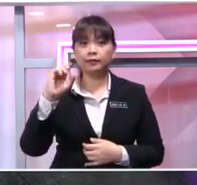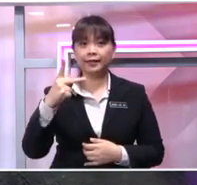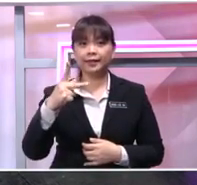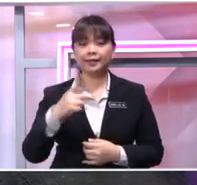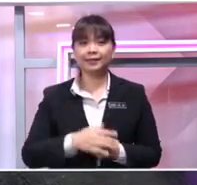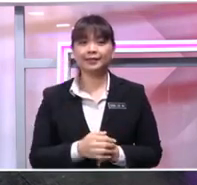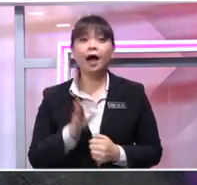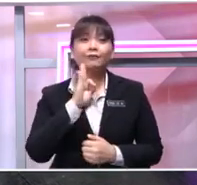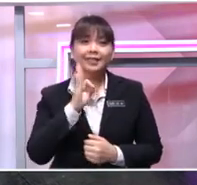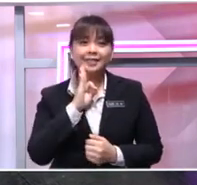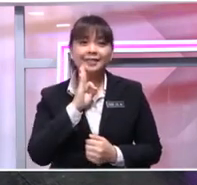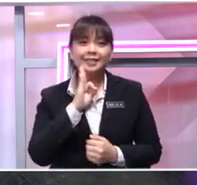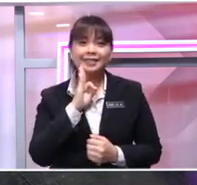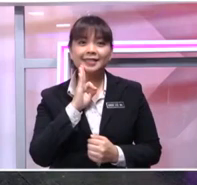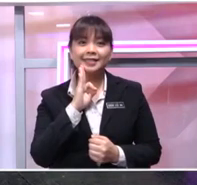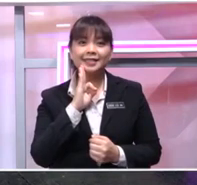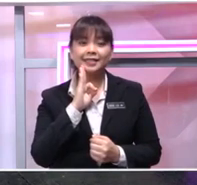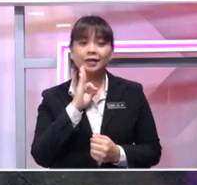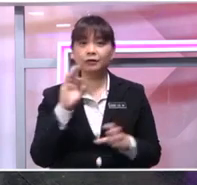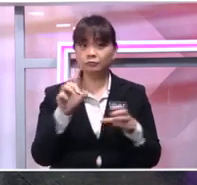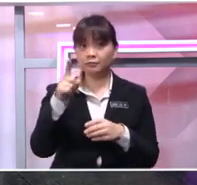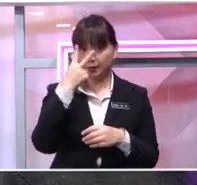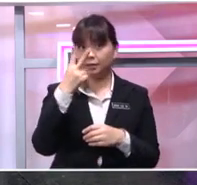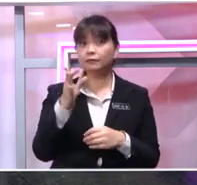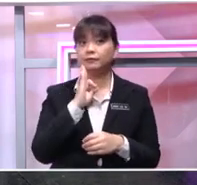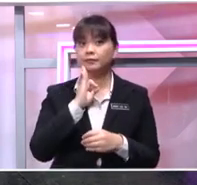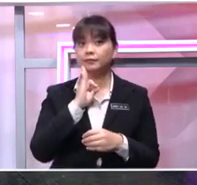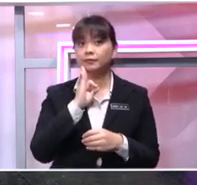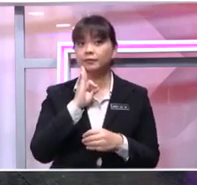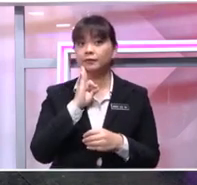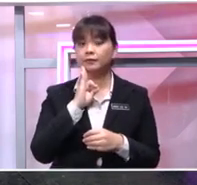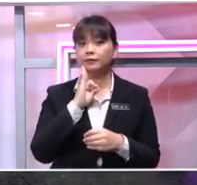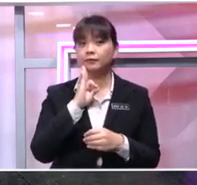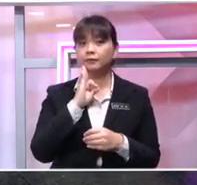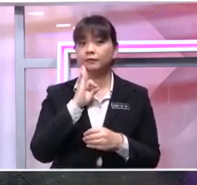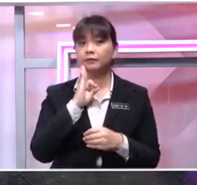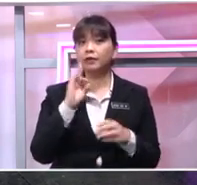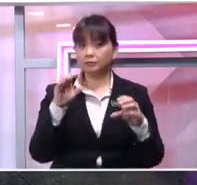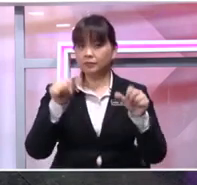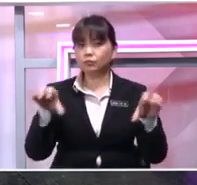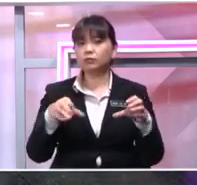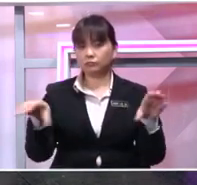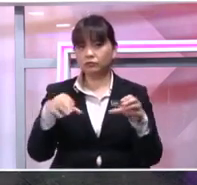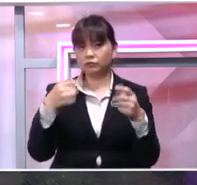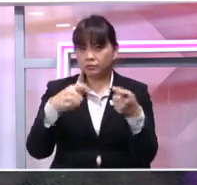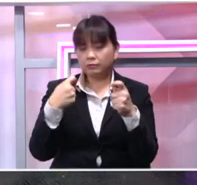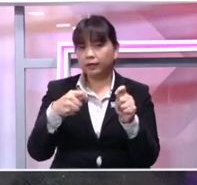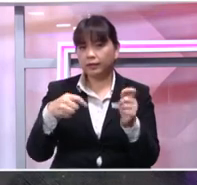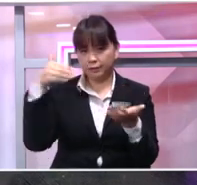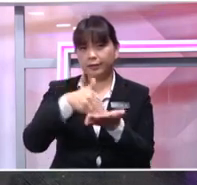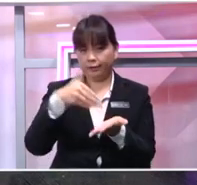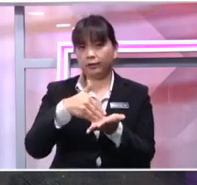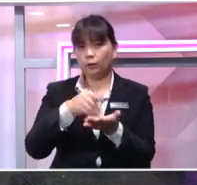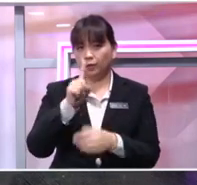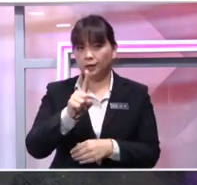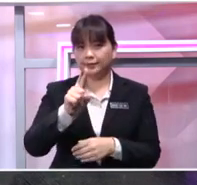Okay. Fazrina, is it? Did you see Fazrina or someone? I think I see Fazrina. Okay, maybe can we do one more time? Okay, okay, okay. Yeah, give us that. One. Okay,